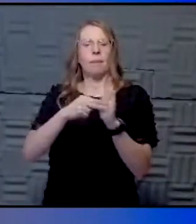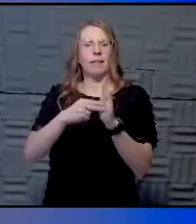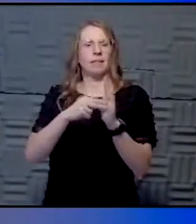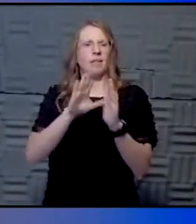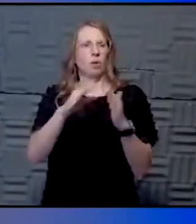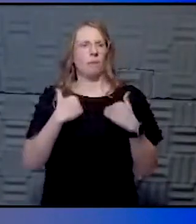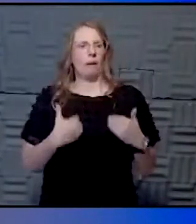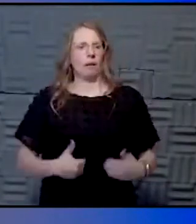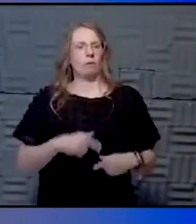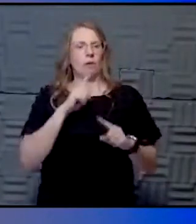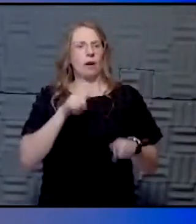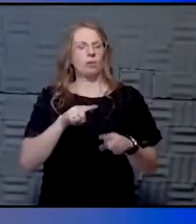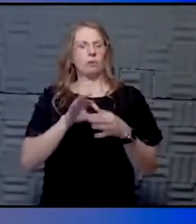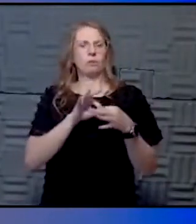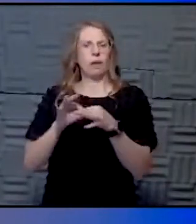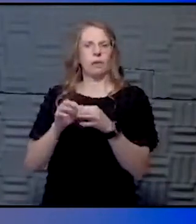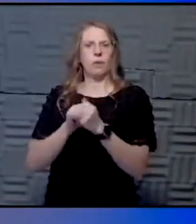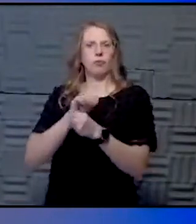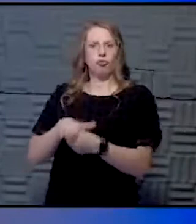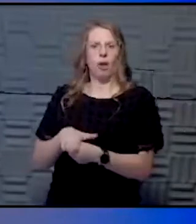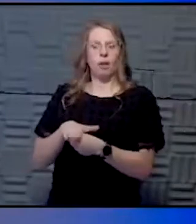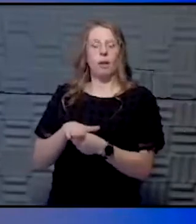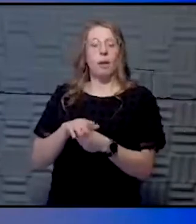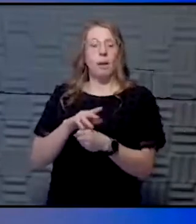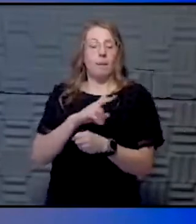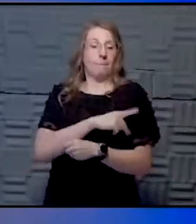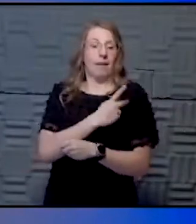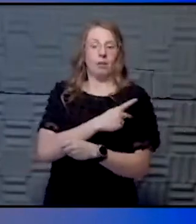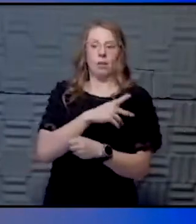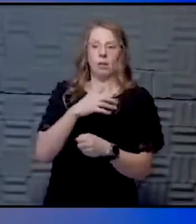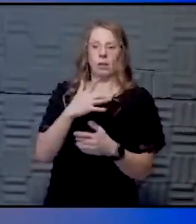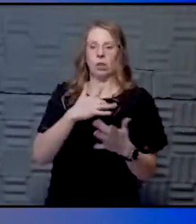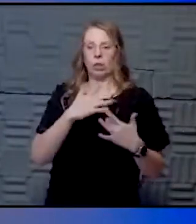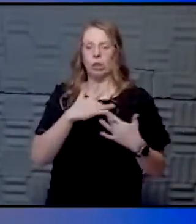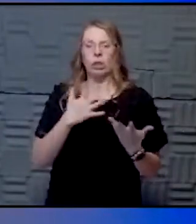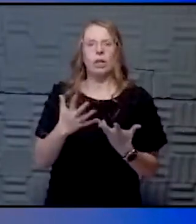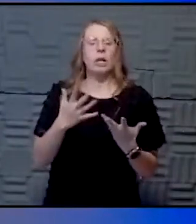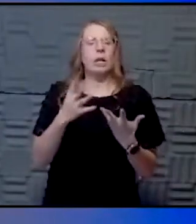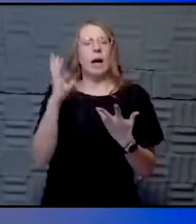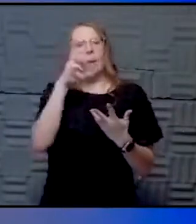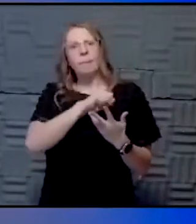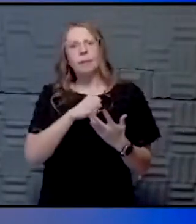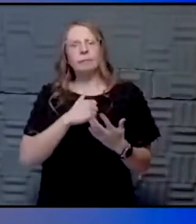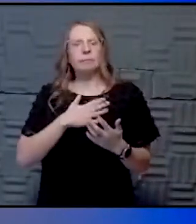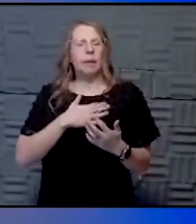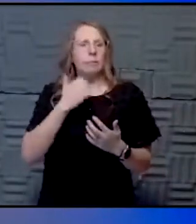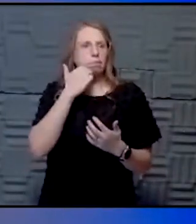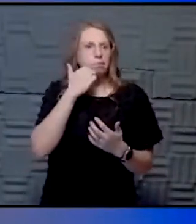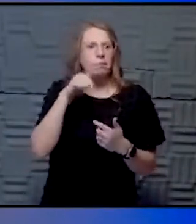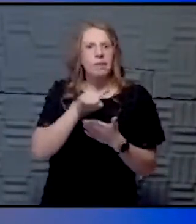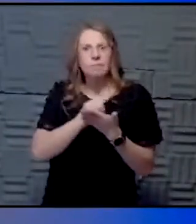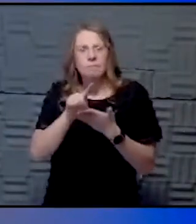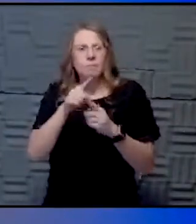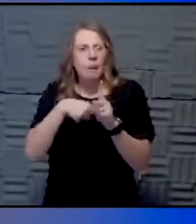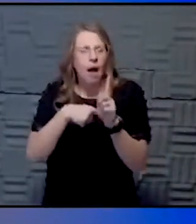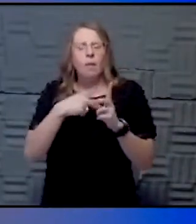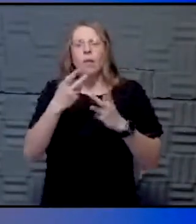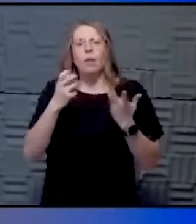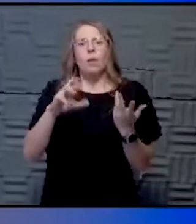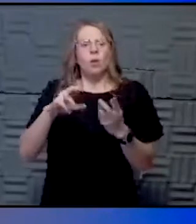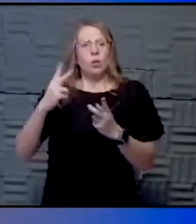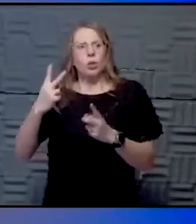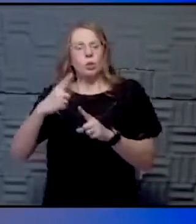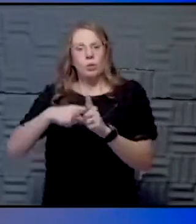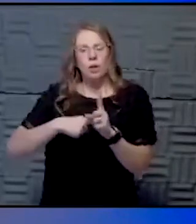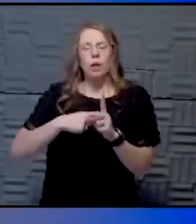not uncommon for me to get a patient concern, you know, or call in and say, I missed my period this month, or I had 2 periods this month. well, I'm taking finals,